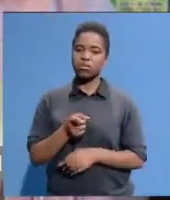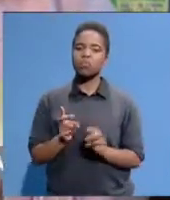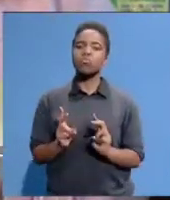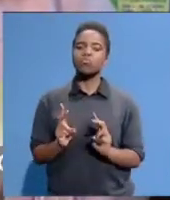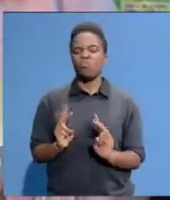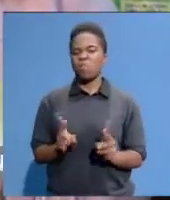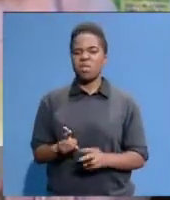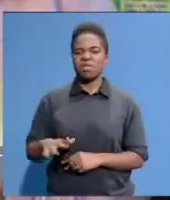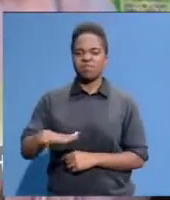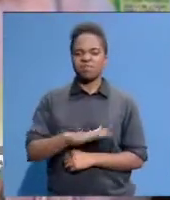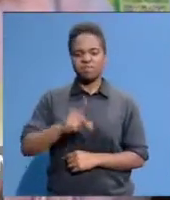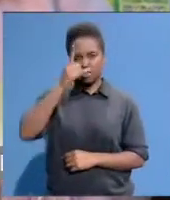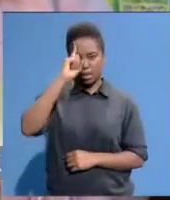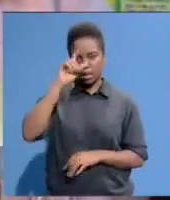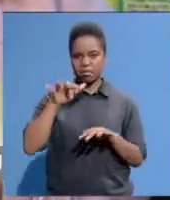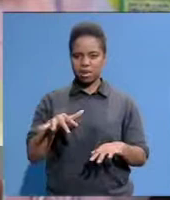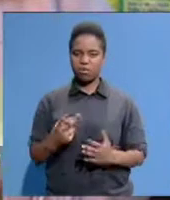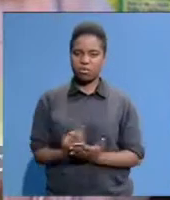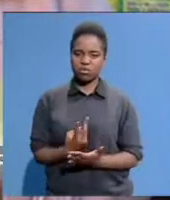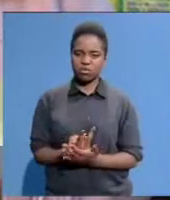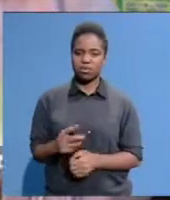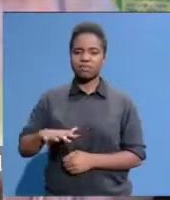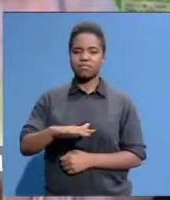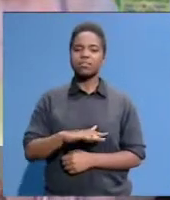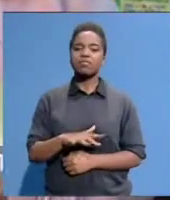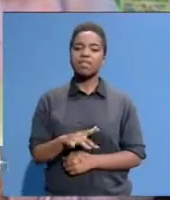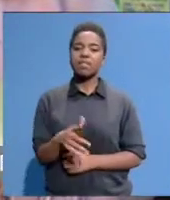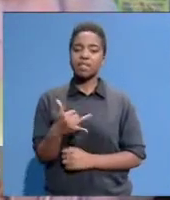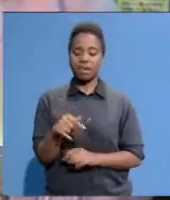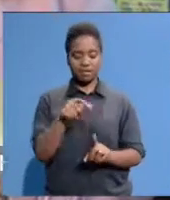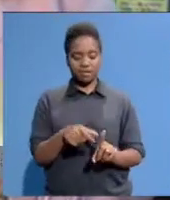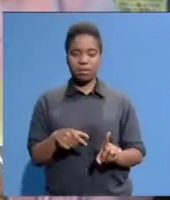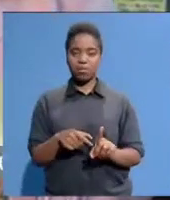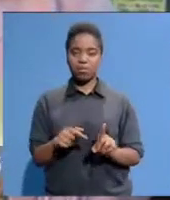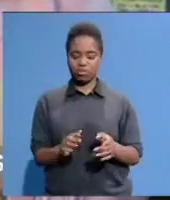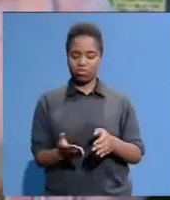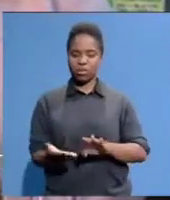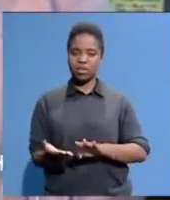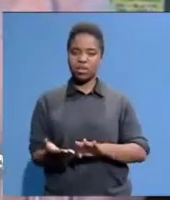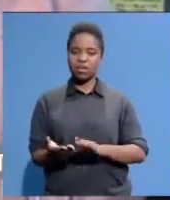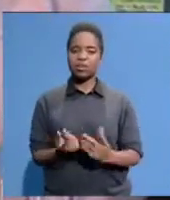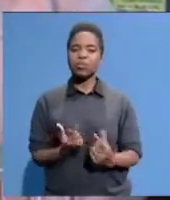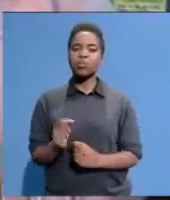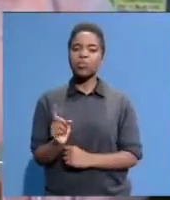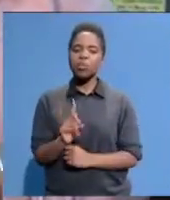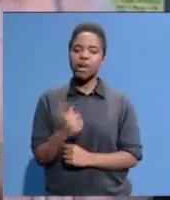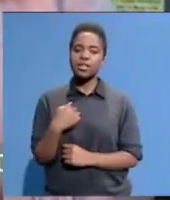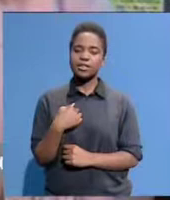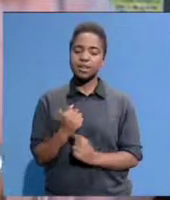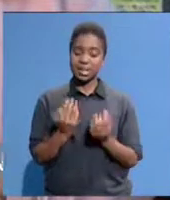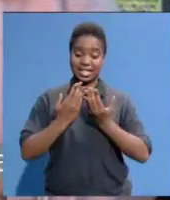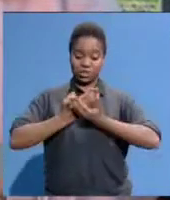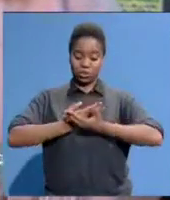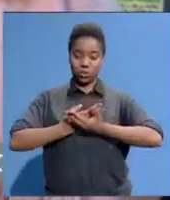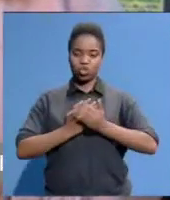lento kubantu abantsundu ingakumbi kubantu balapha eMpuma Koloni ukuba xa omnye umuntu emkile badibane kubusuku phambi